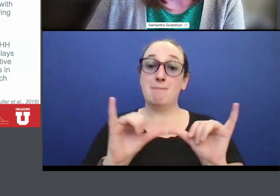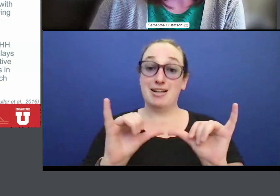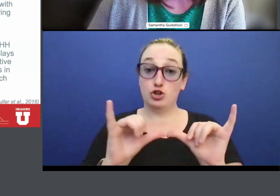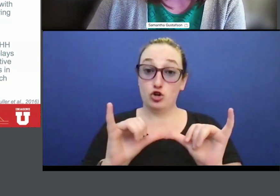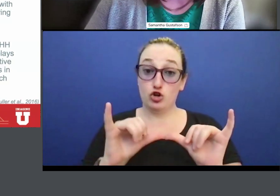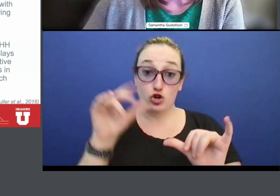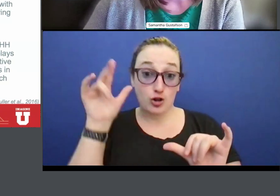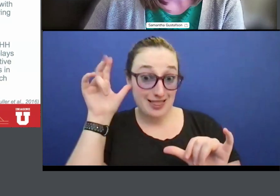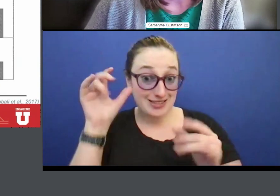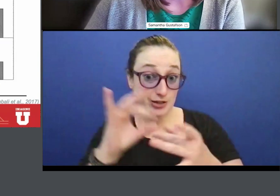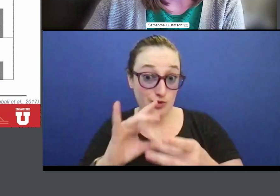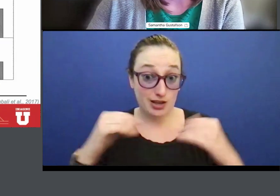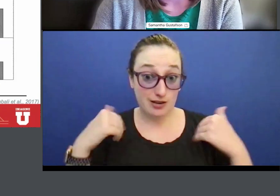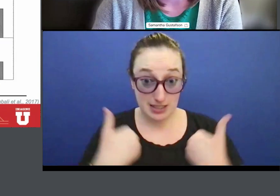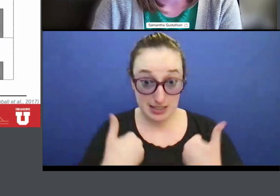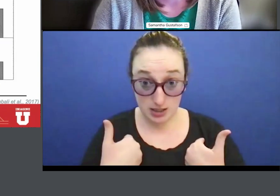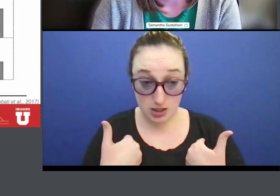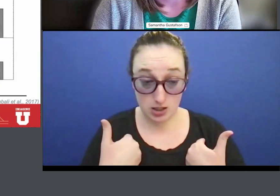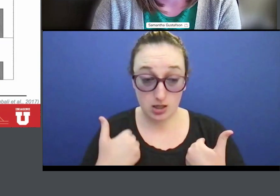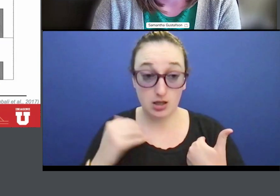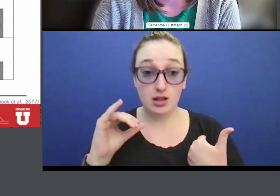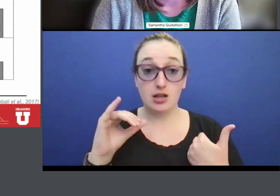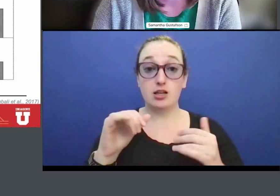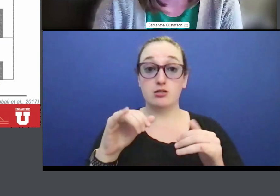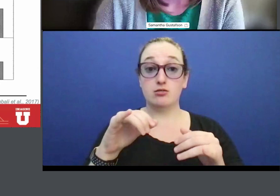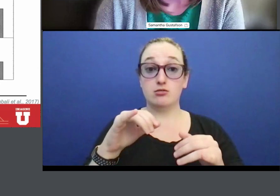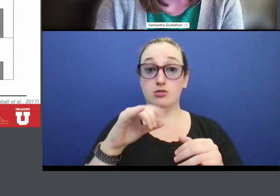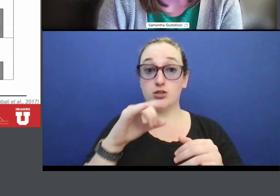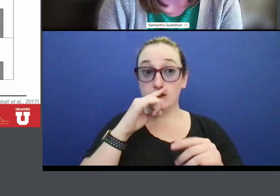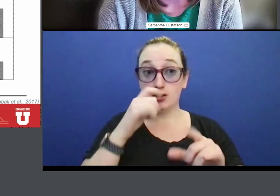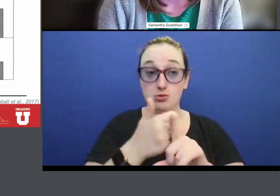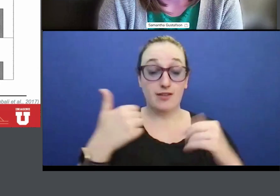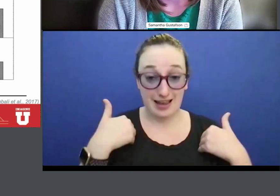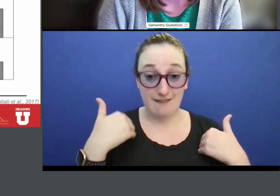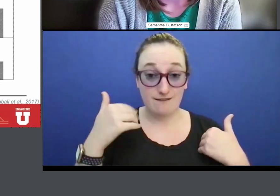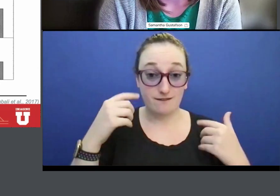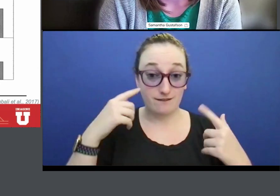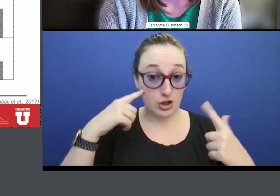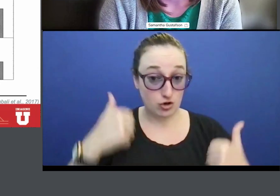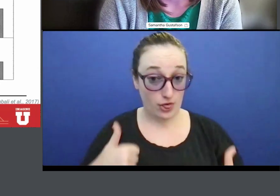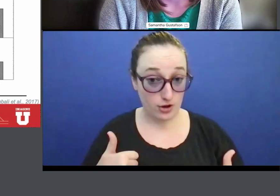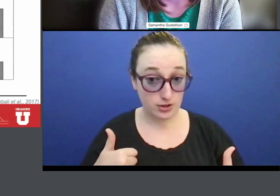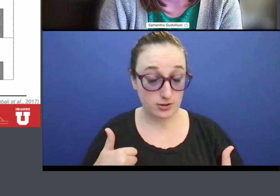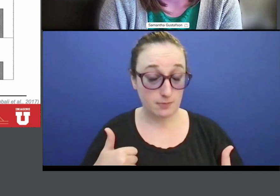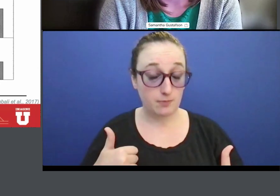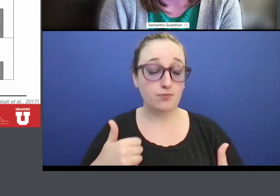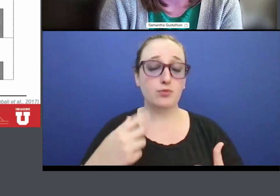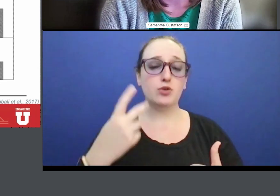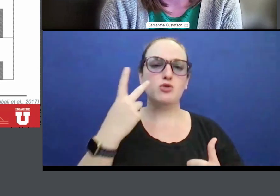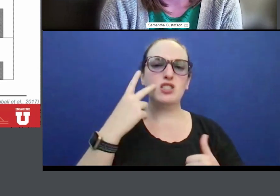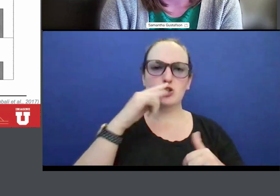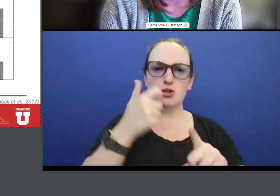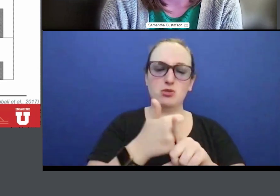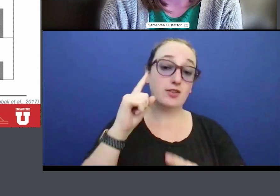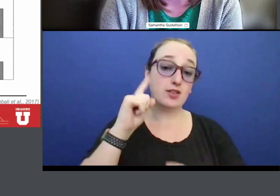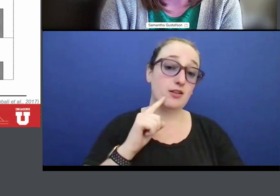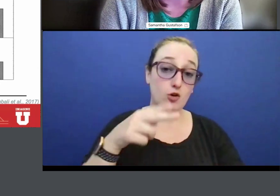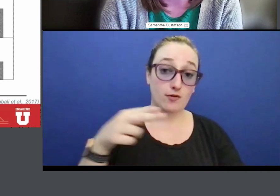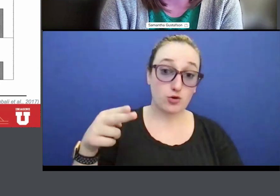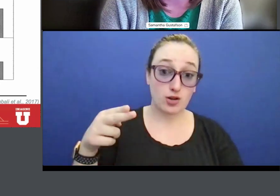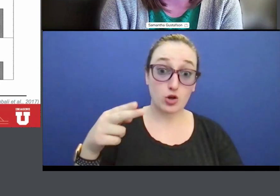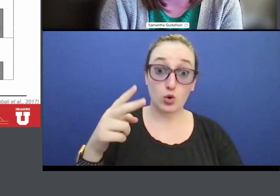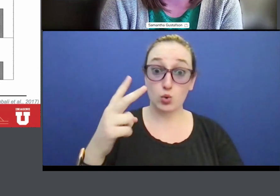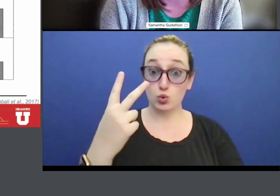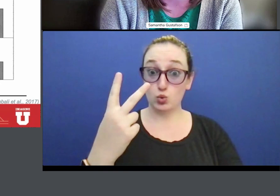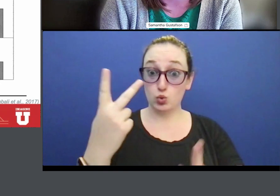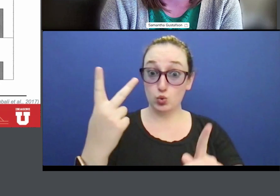listening related fatigue in children with hearing loss, we see that children who are deaf or hard of hearing are 2 to 2.5 times more